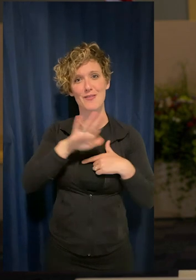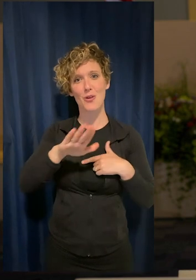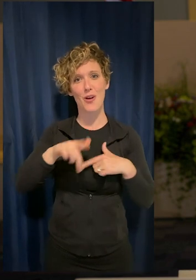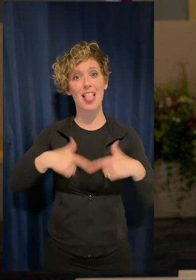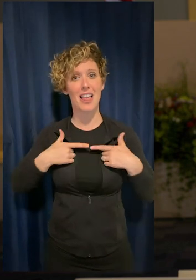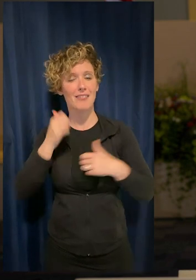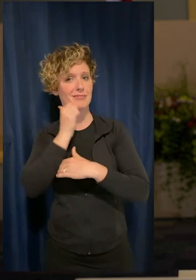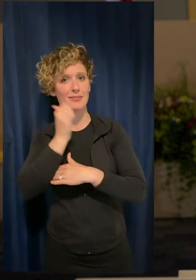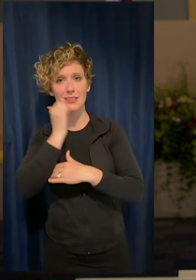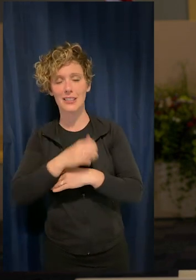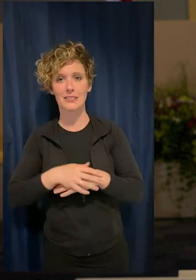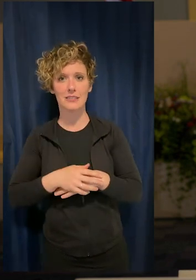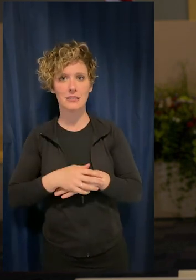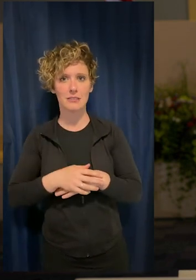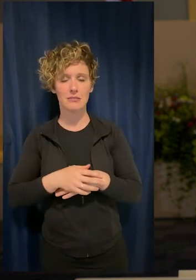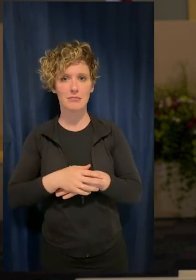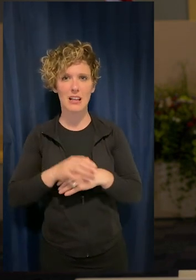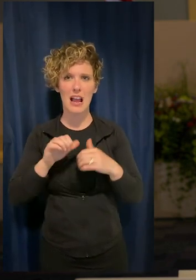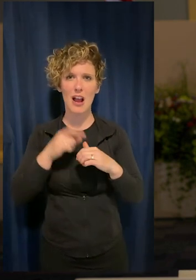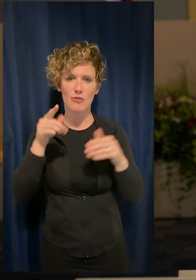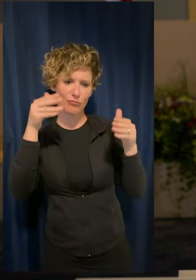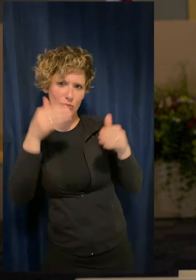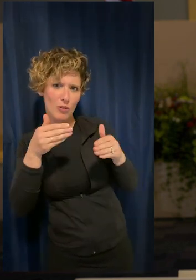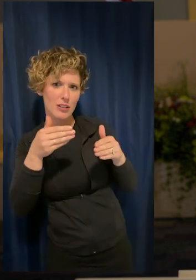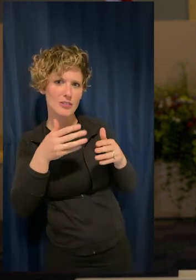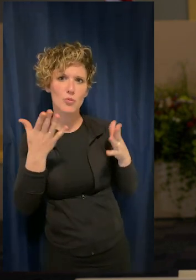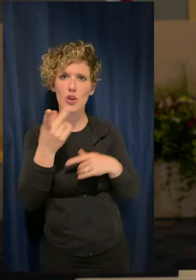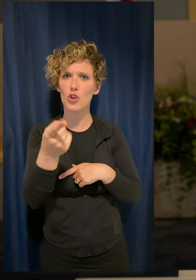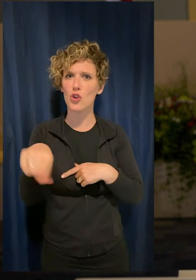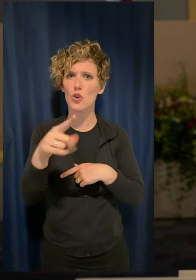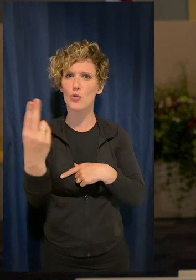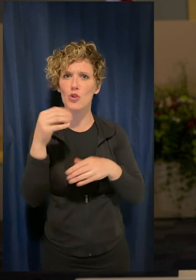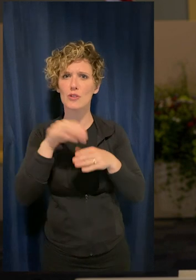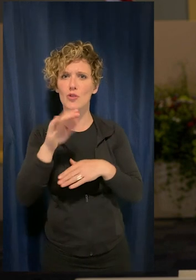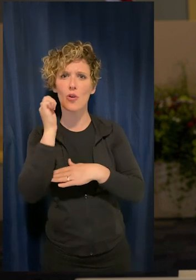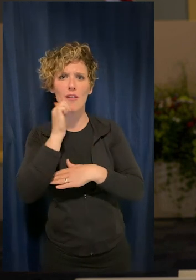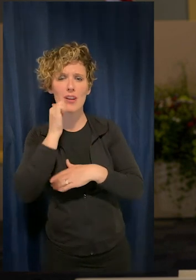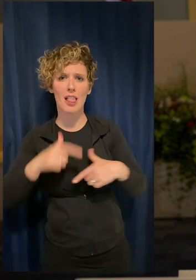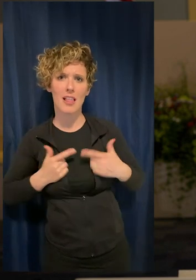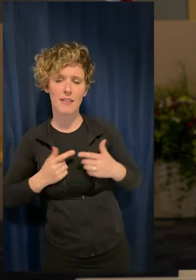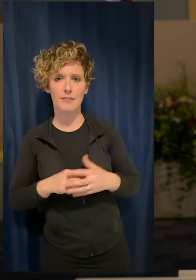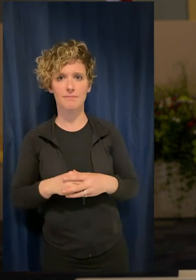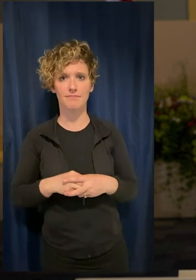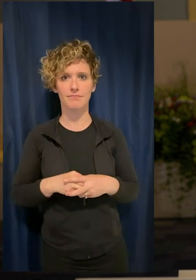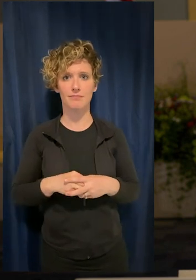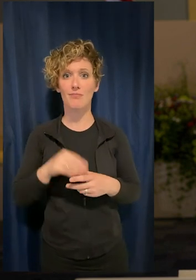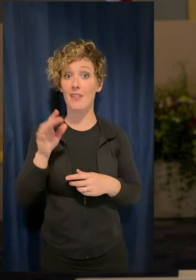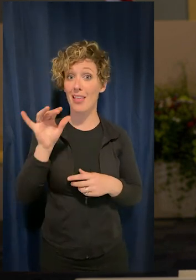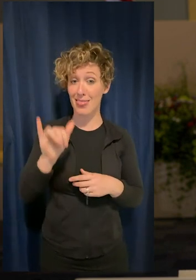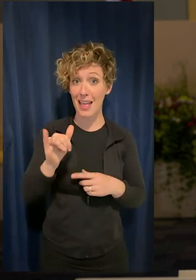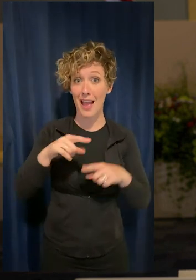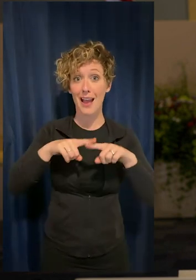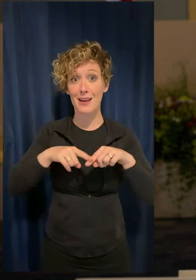will be determined by the perspective you choose on a daily basis. My very favorite